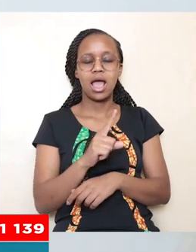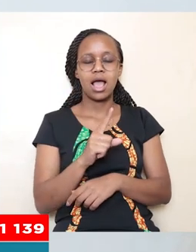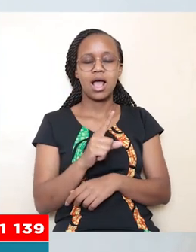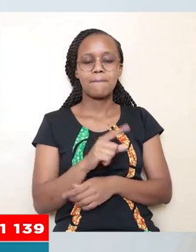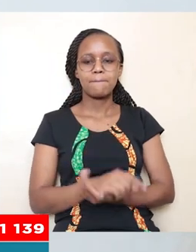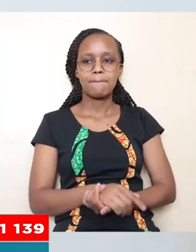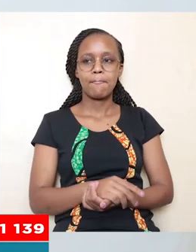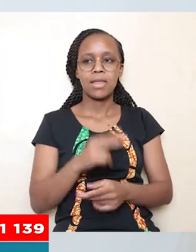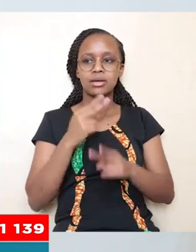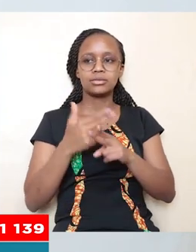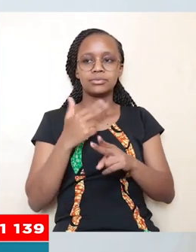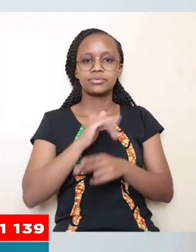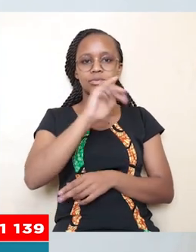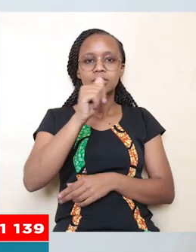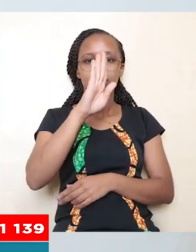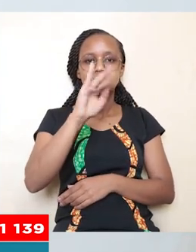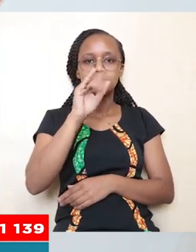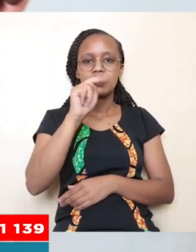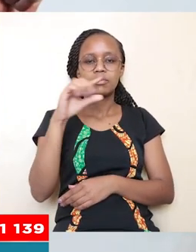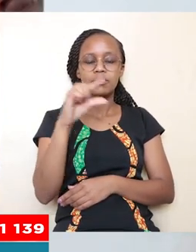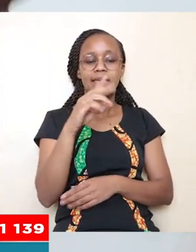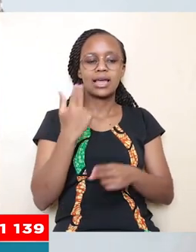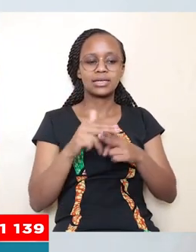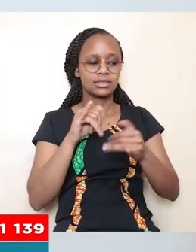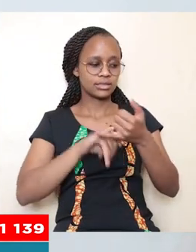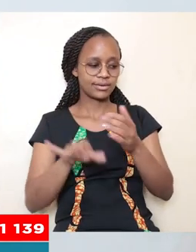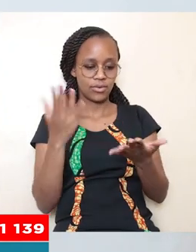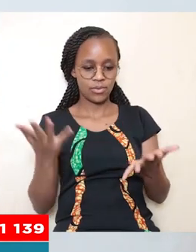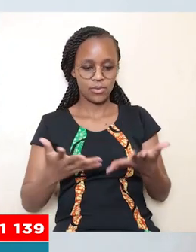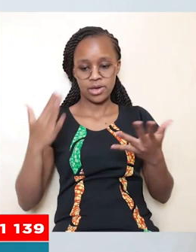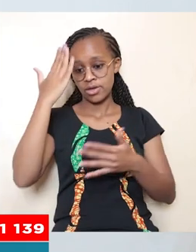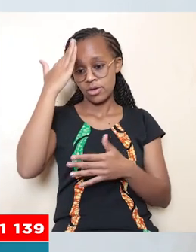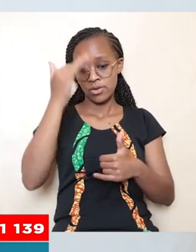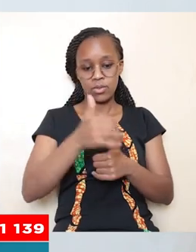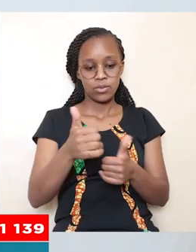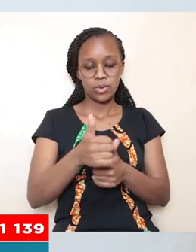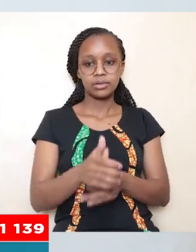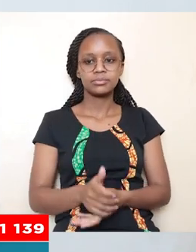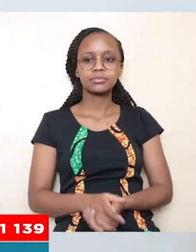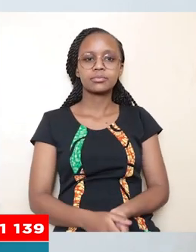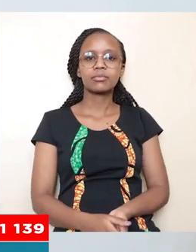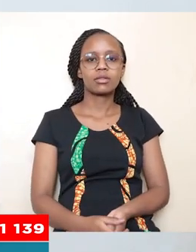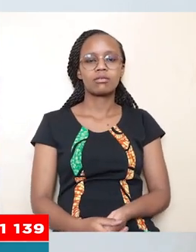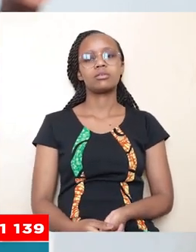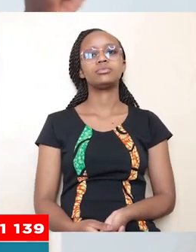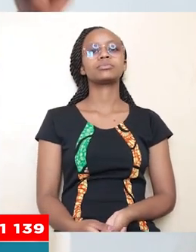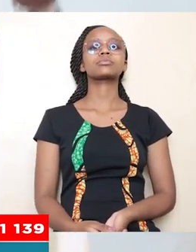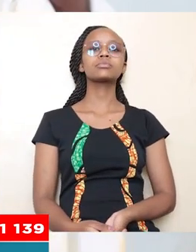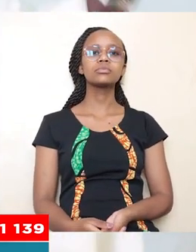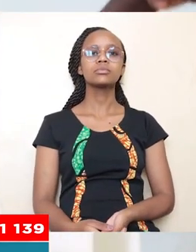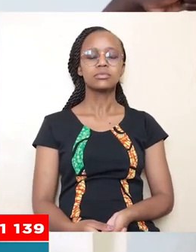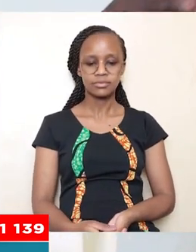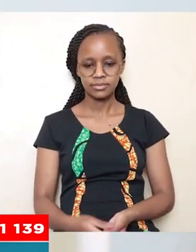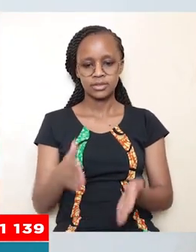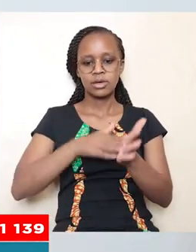do what we call jabbing. Jabbing in marriage is where you know the failings and the weaknesses of